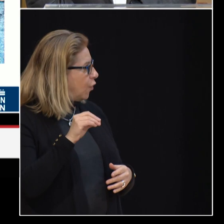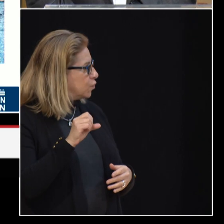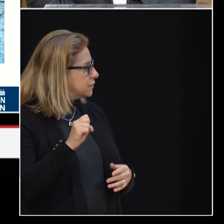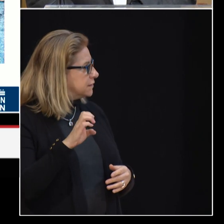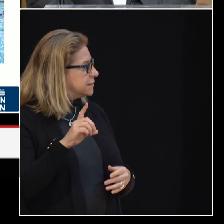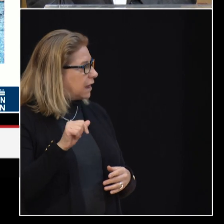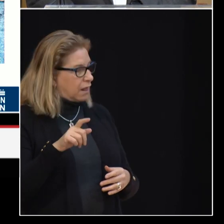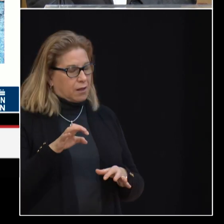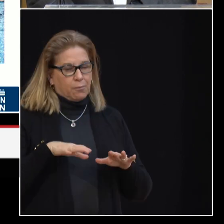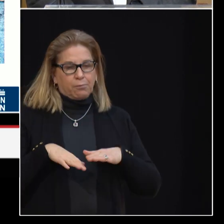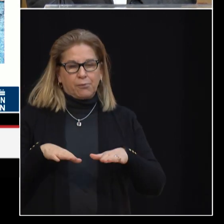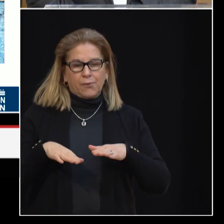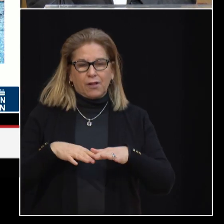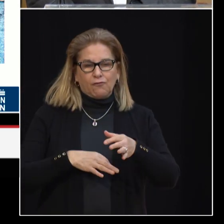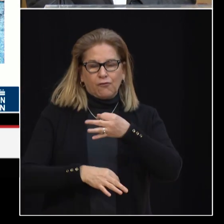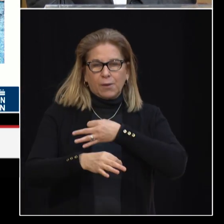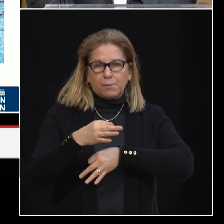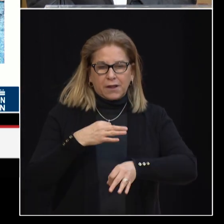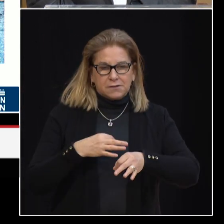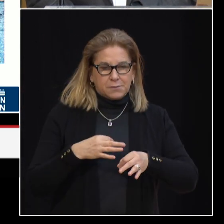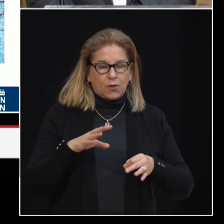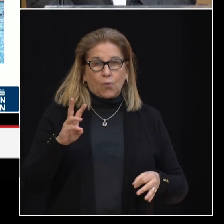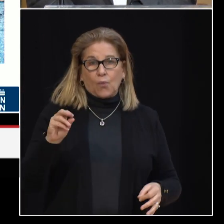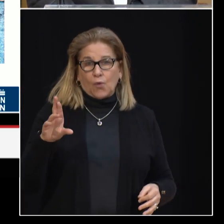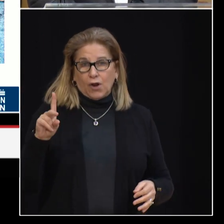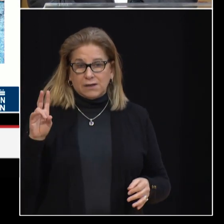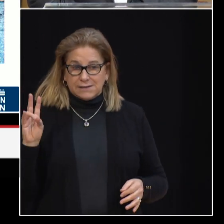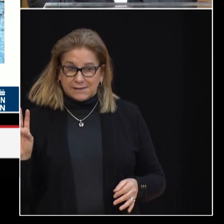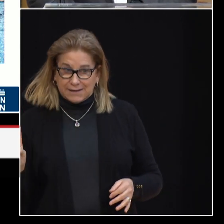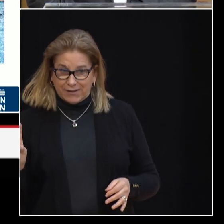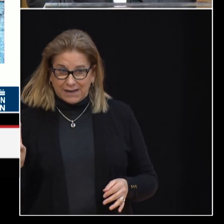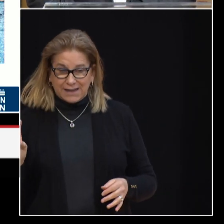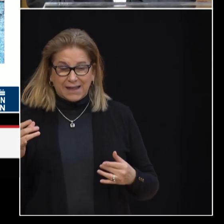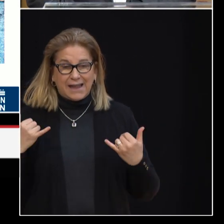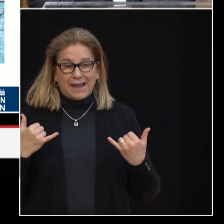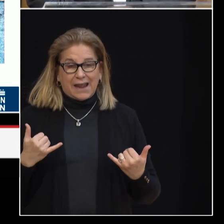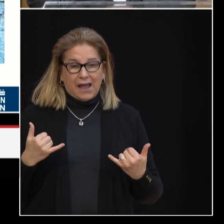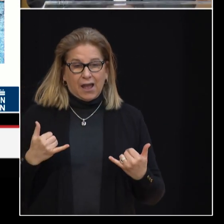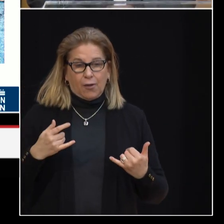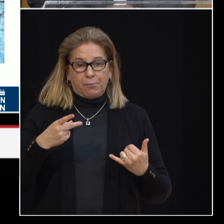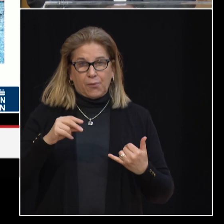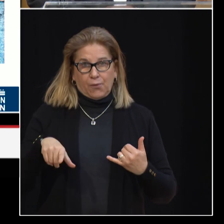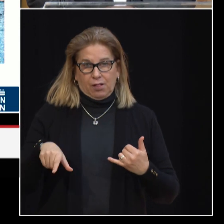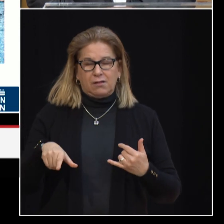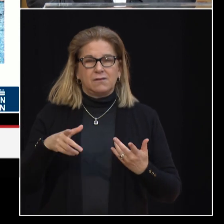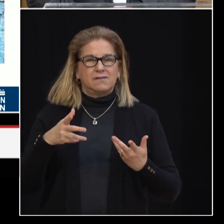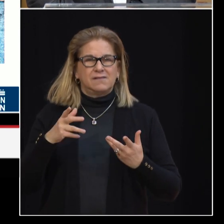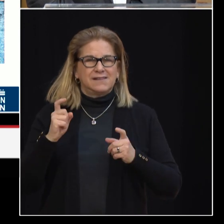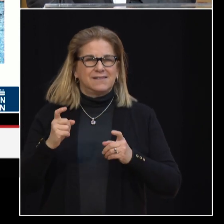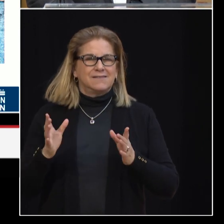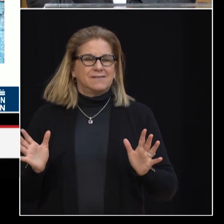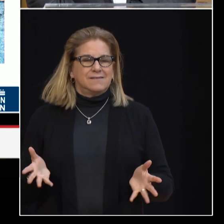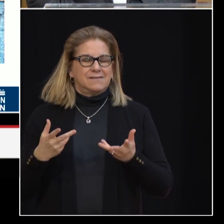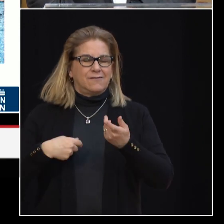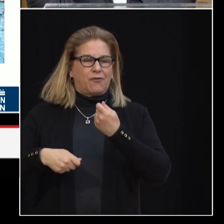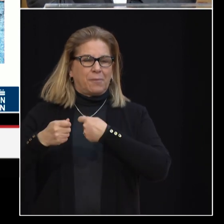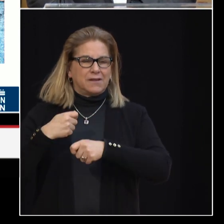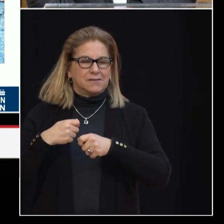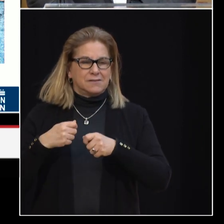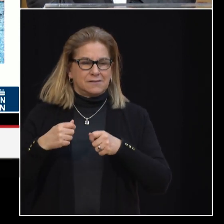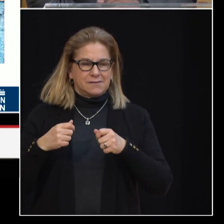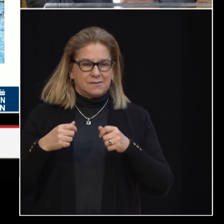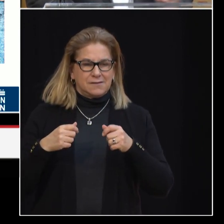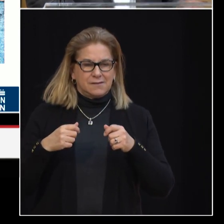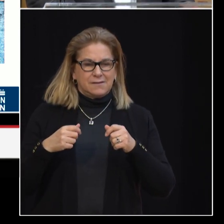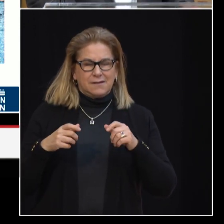will redesign and expand the existing pool, install large shade structures, and renovate the pool deck. The RFP